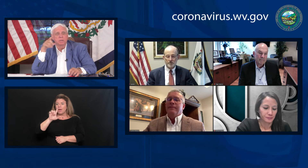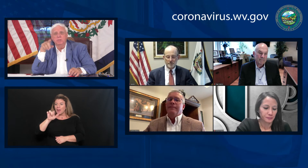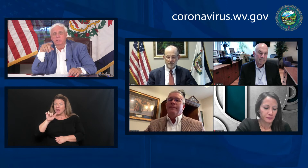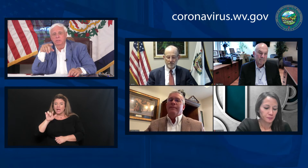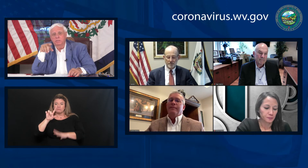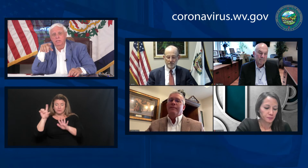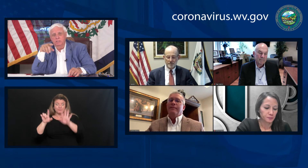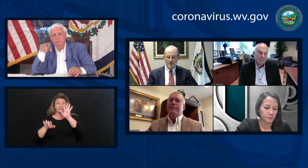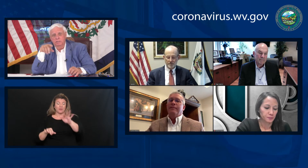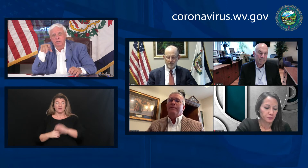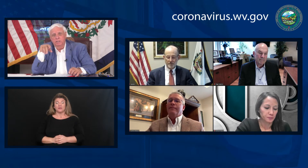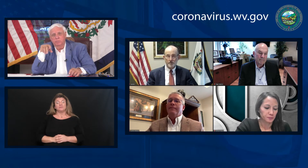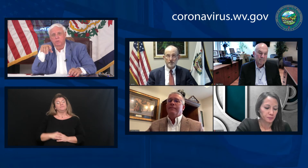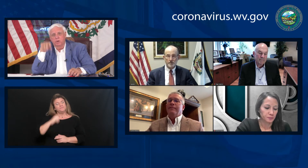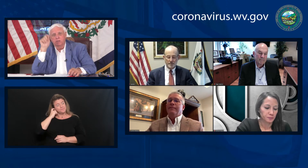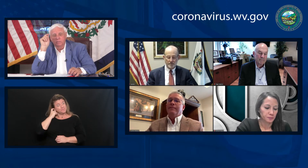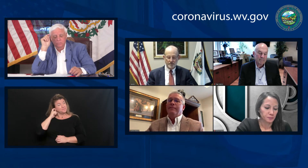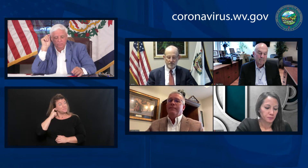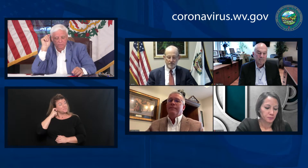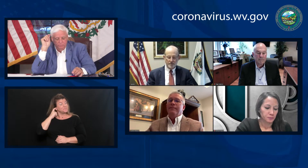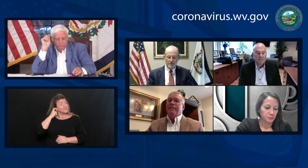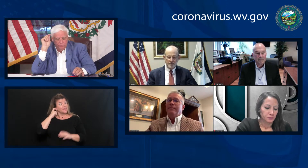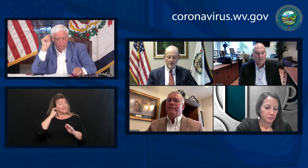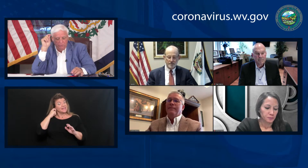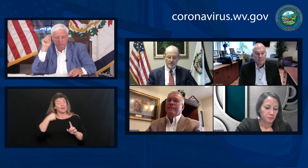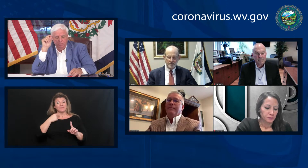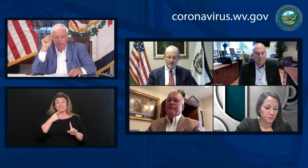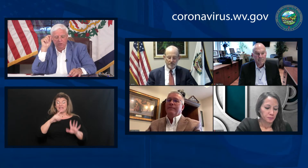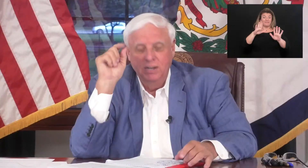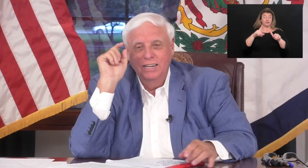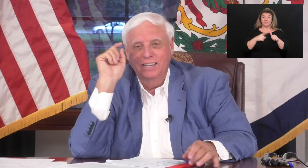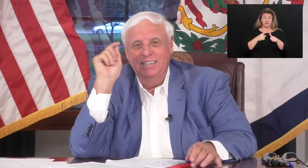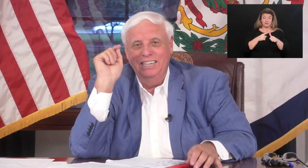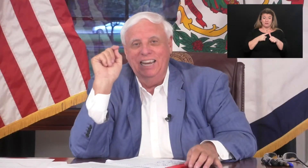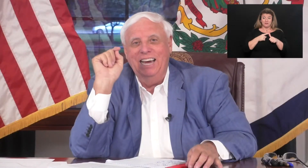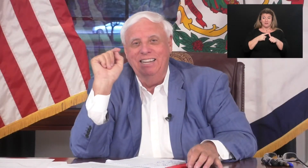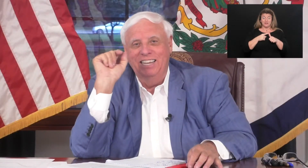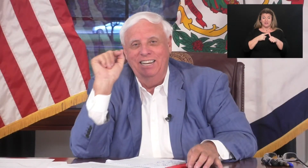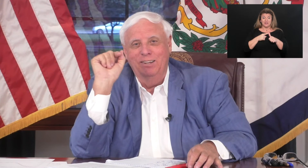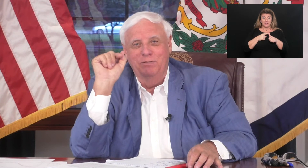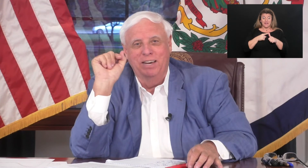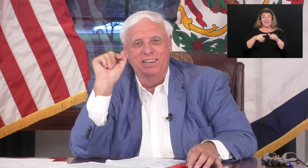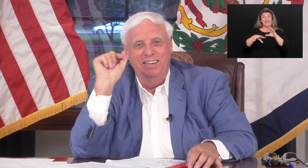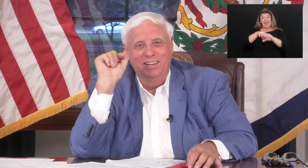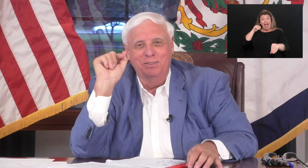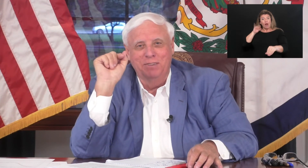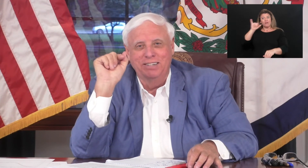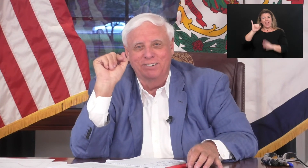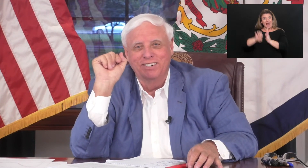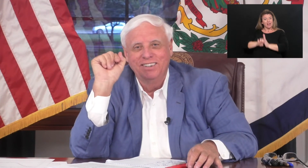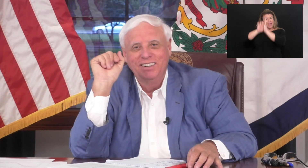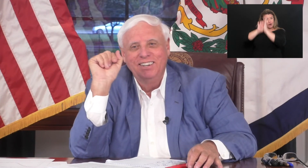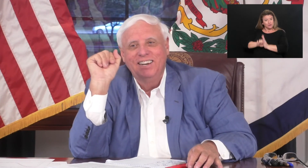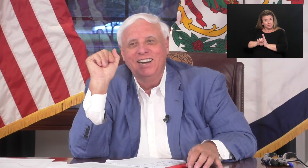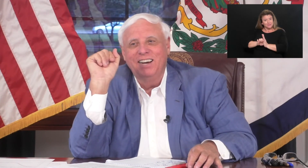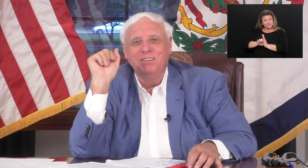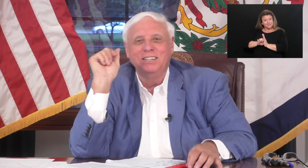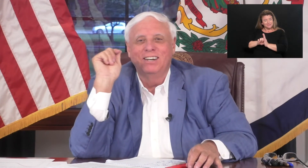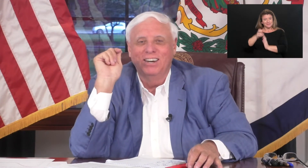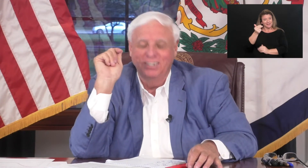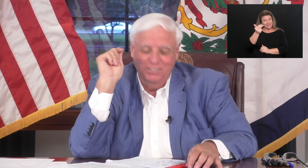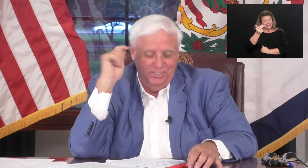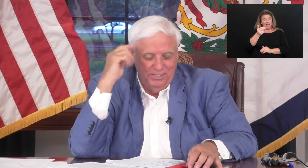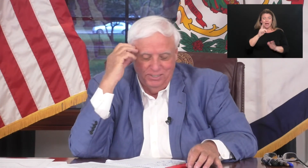Well, let me say this, Mark. First of all, get out of that elevator. I